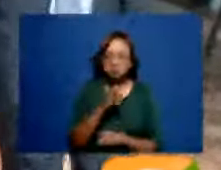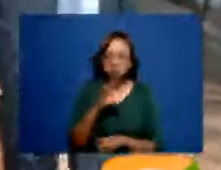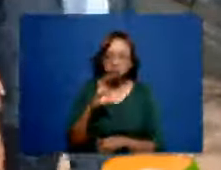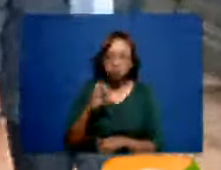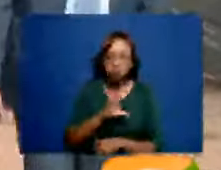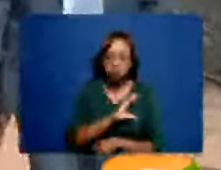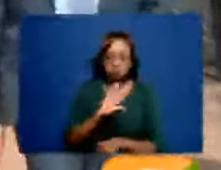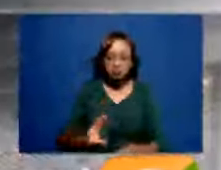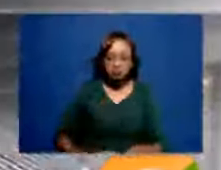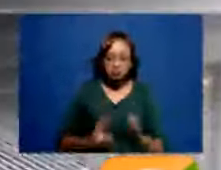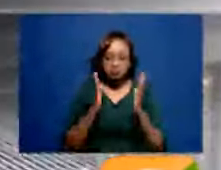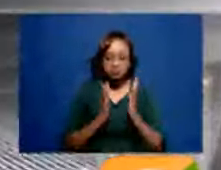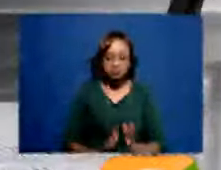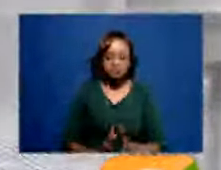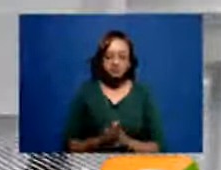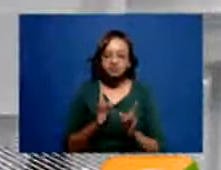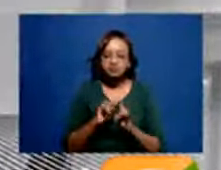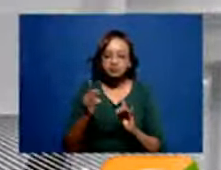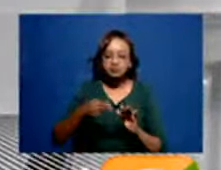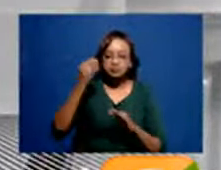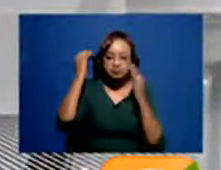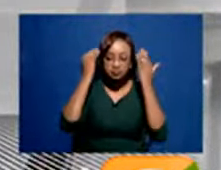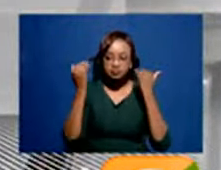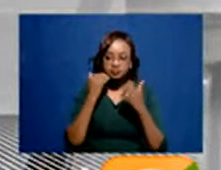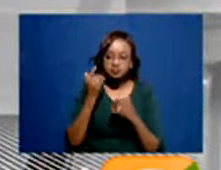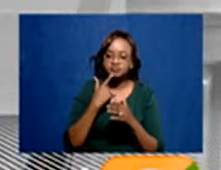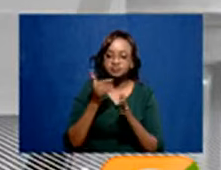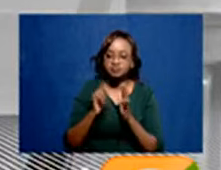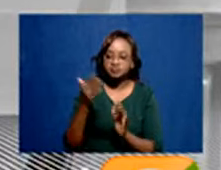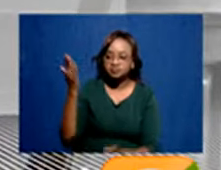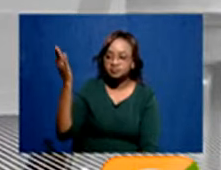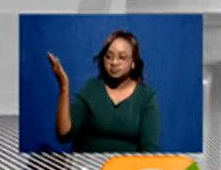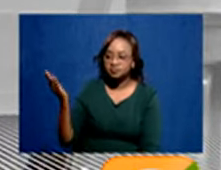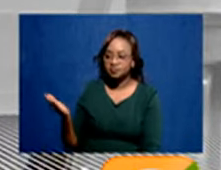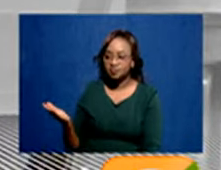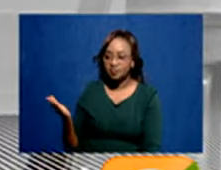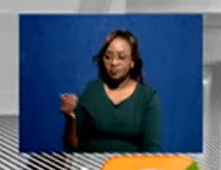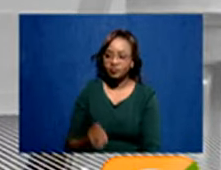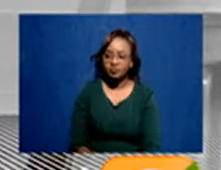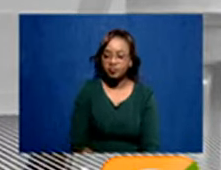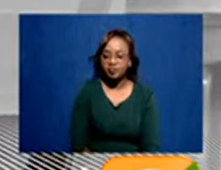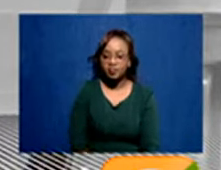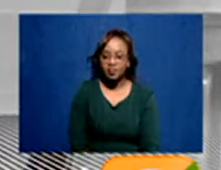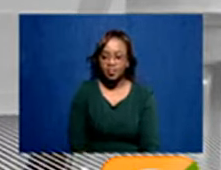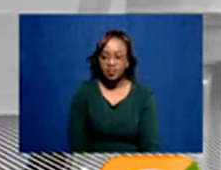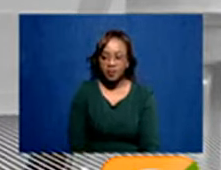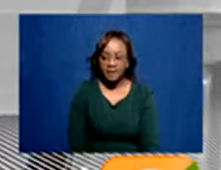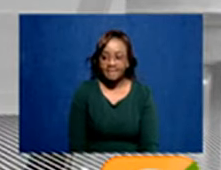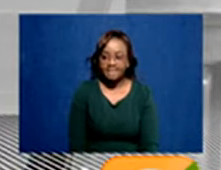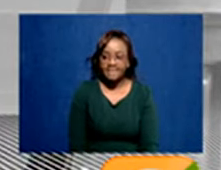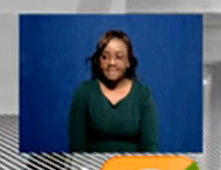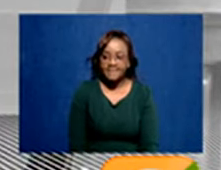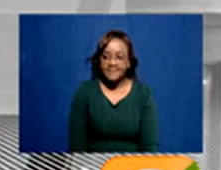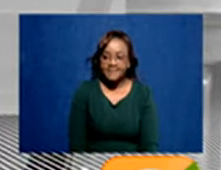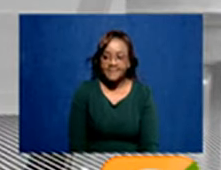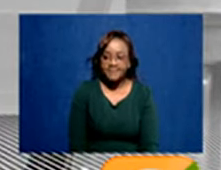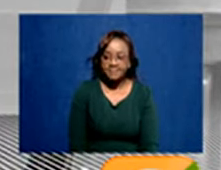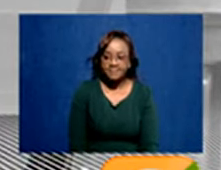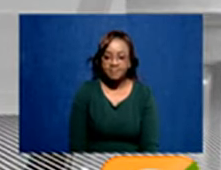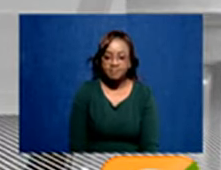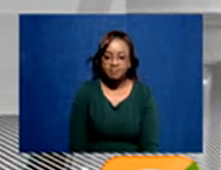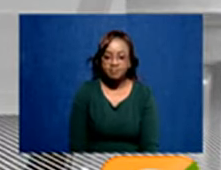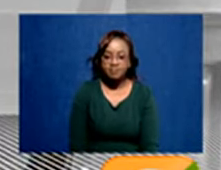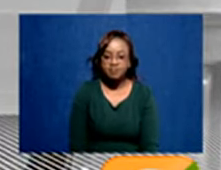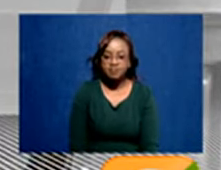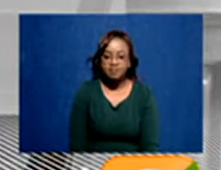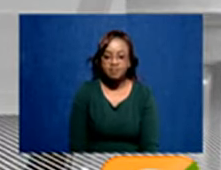IBC commissioners. But the High Court judge said, quote, "I reject the notion that the political question doctrine should override